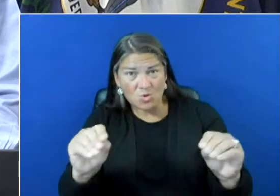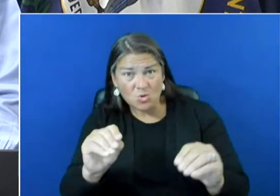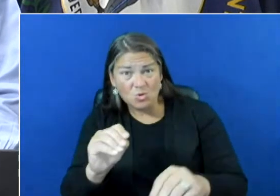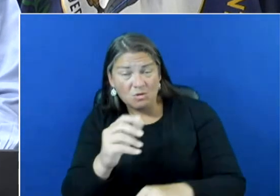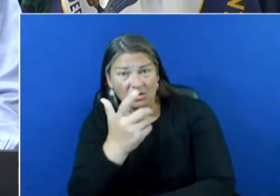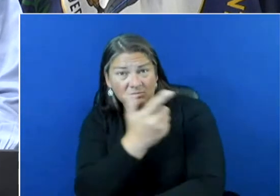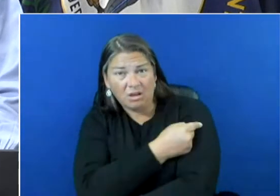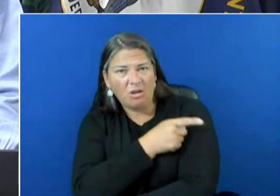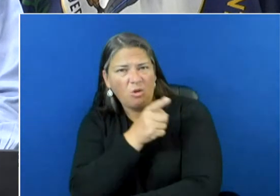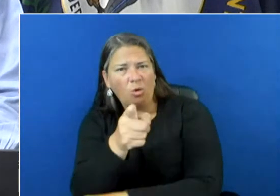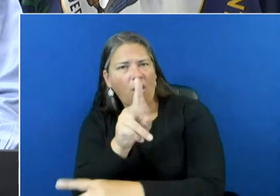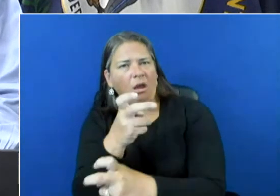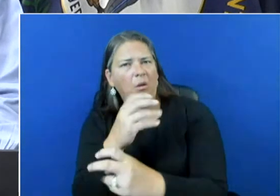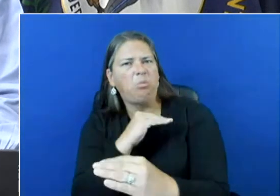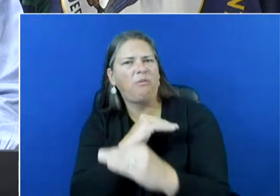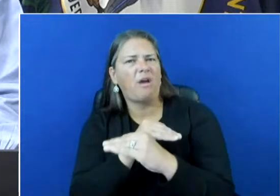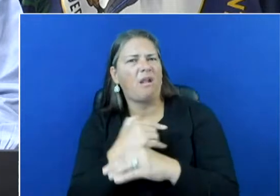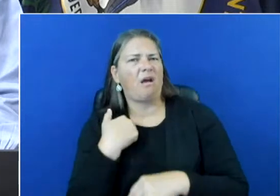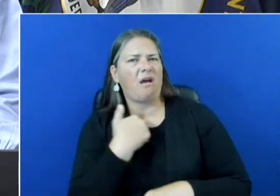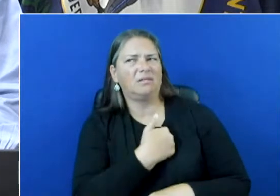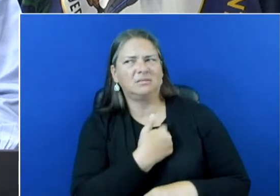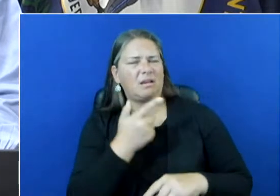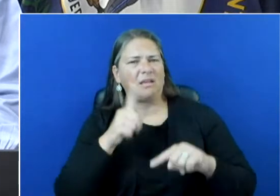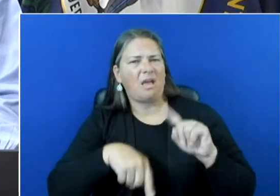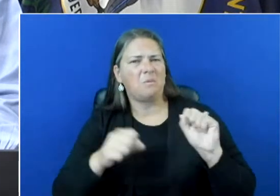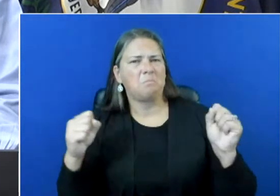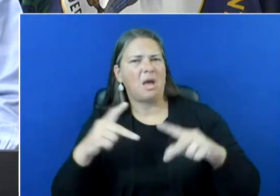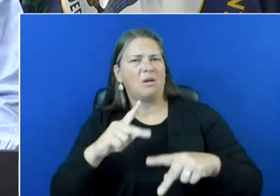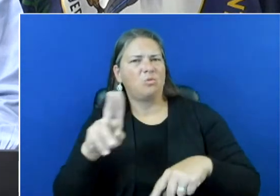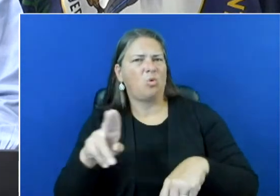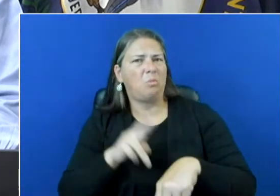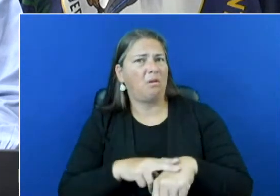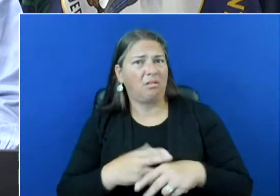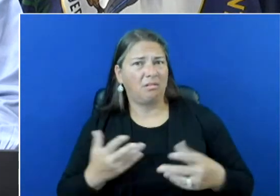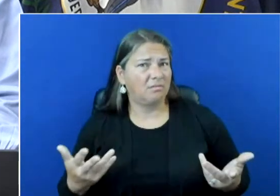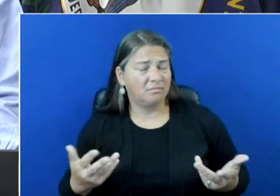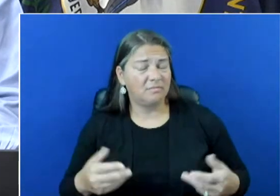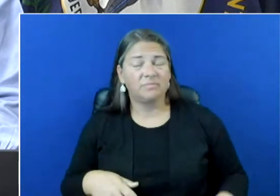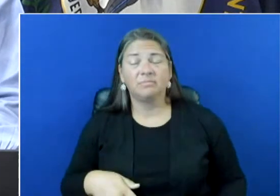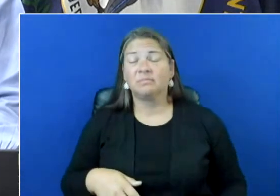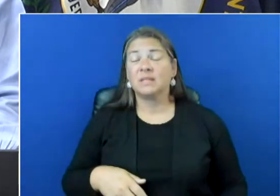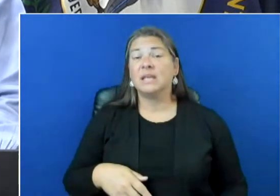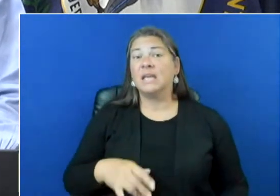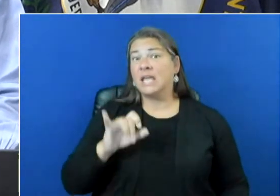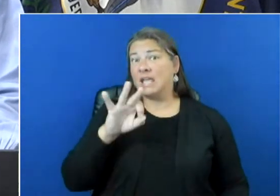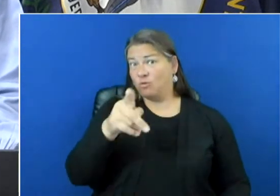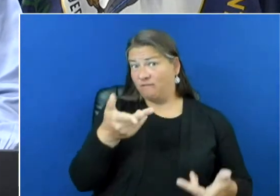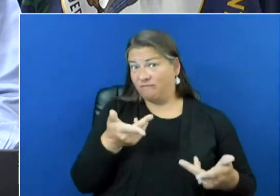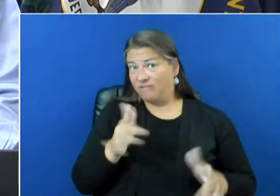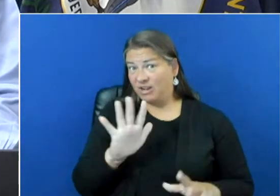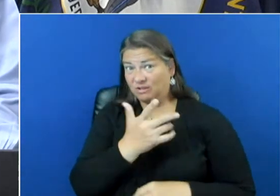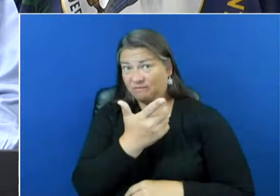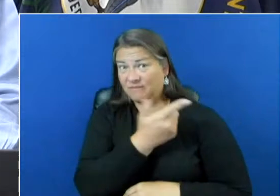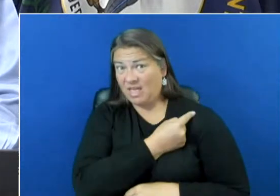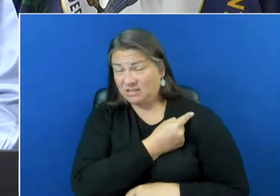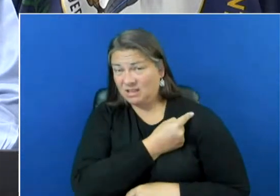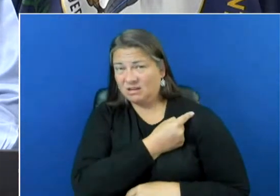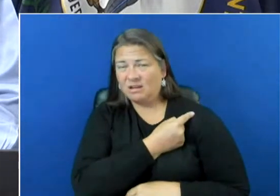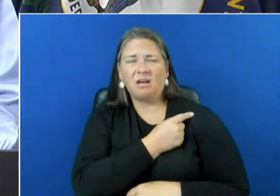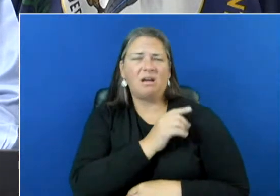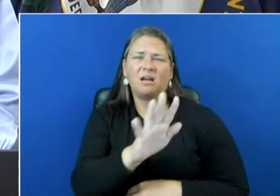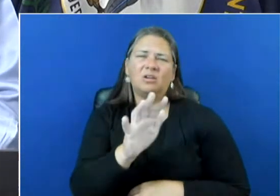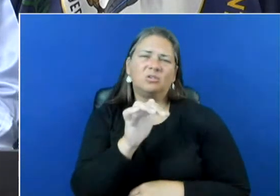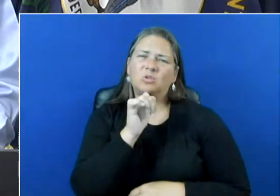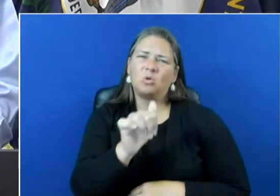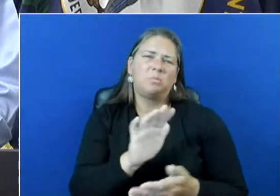normal. To those that have been vaccinated, try not to get frustrated because that's not going to help.